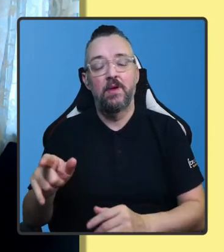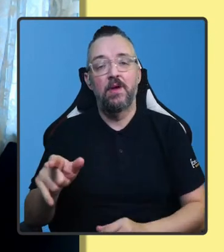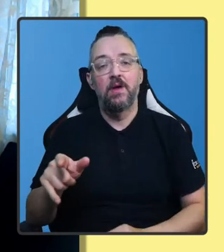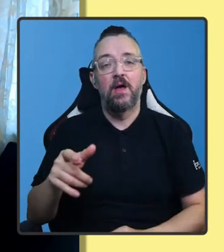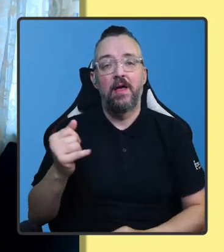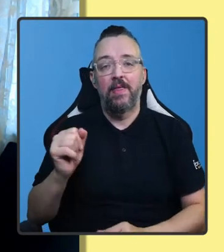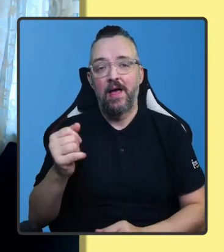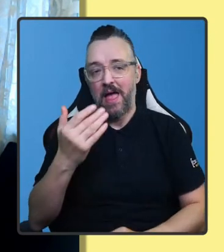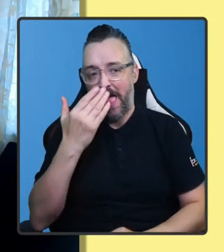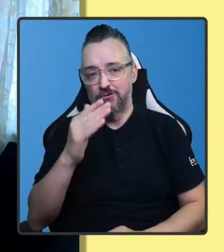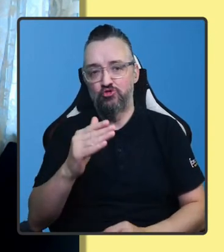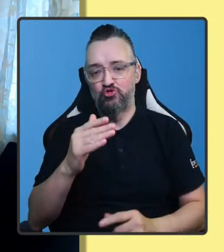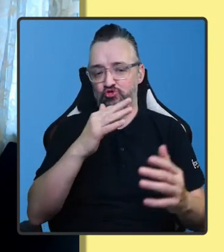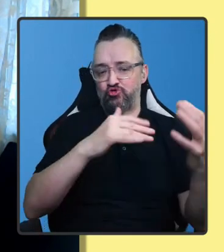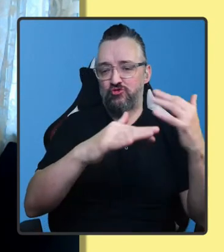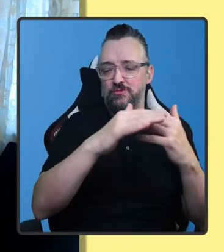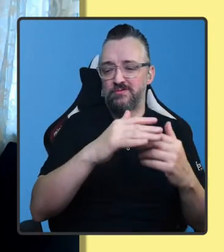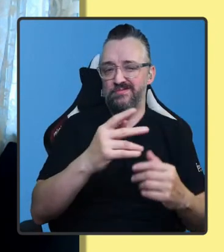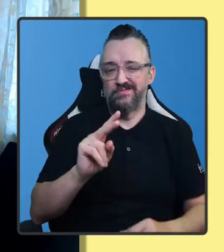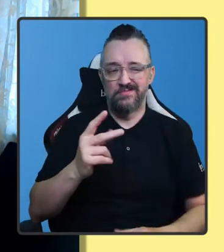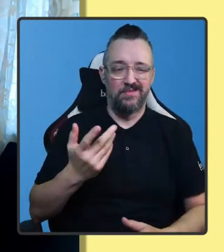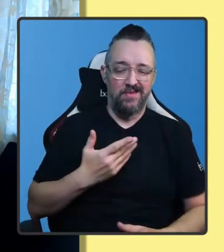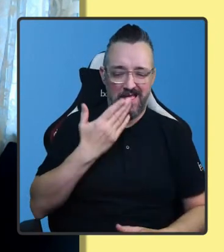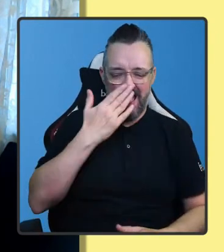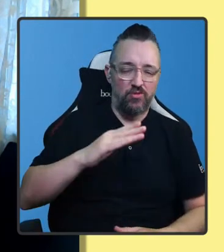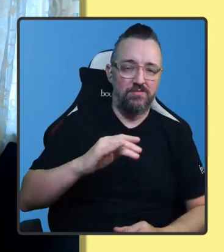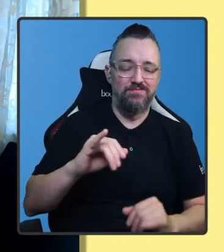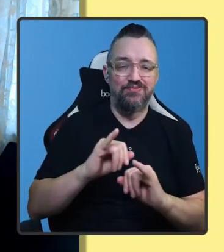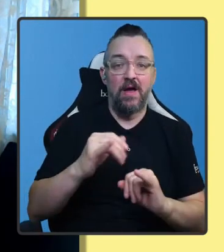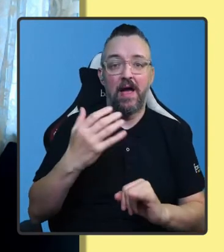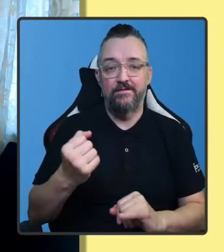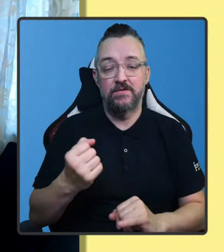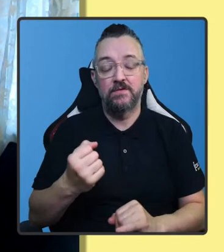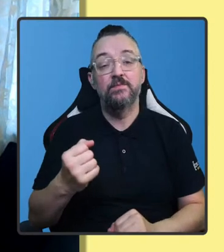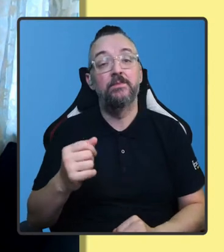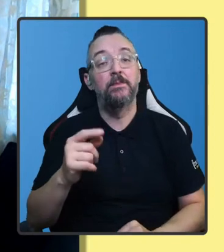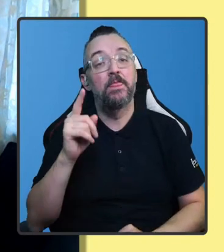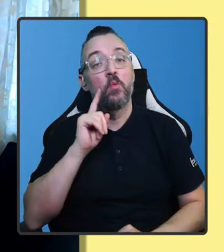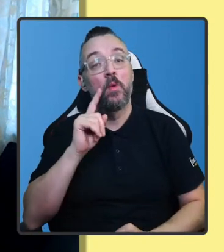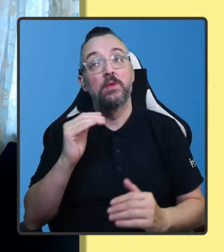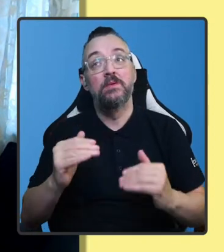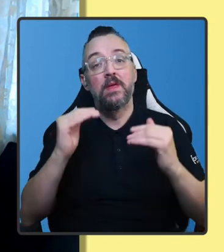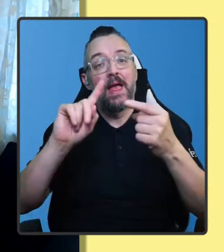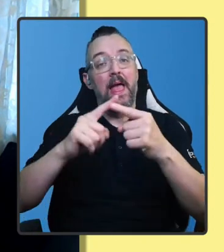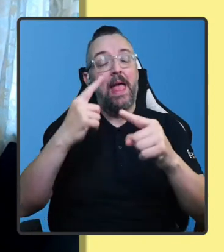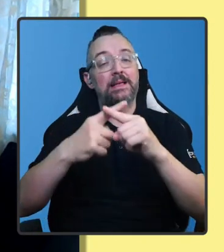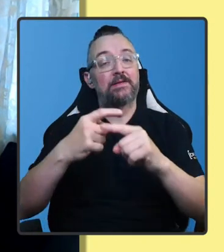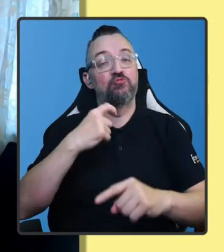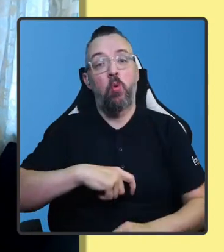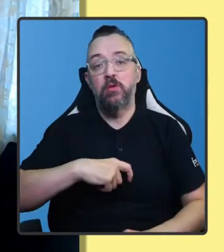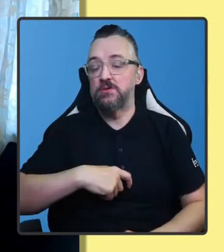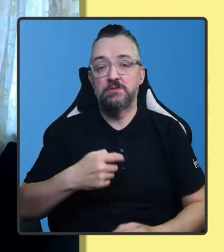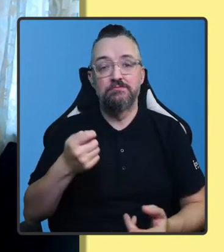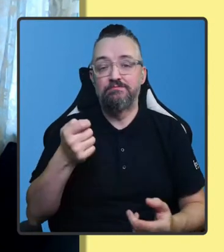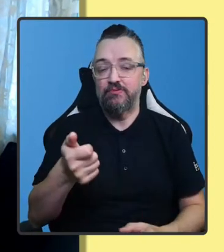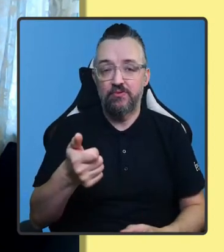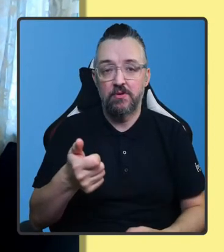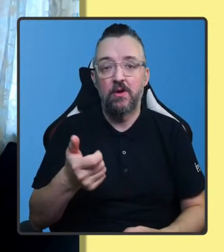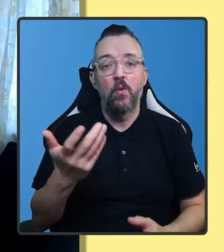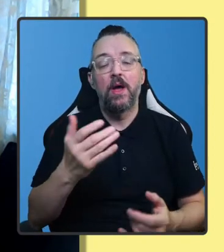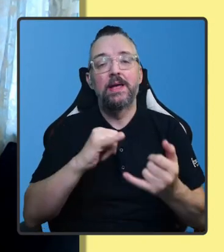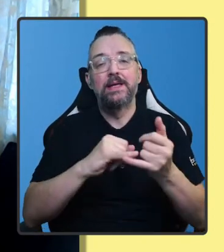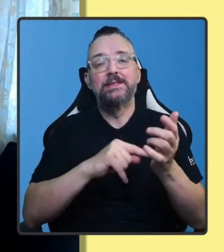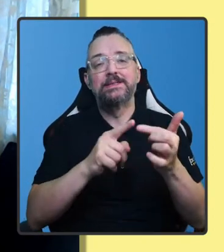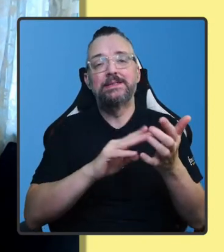attitude. Yes, there are fewer women in executive roles and in STEM fields, jobs that often pay more and